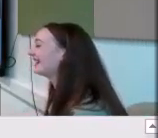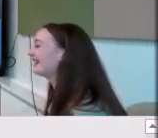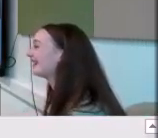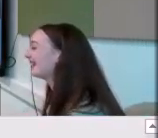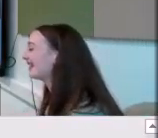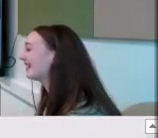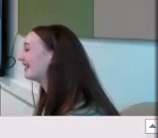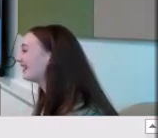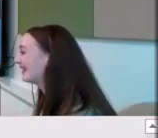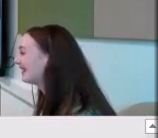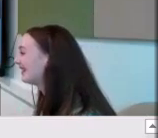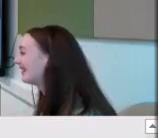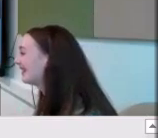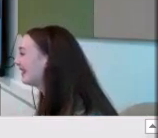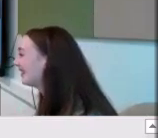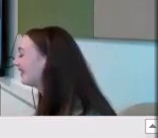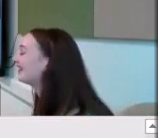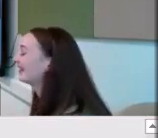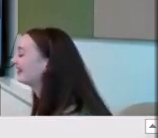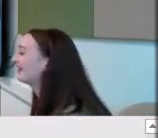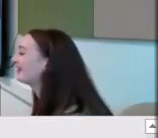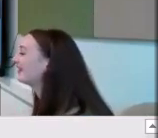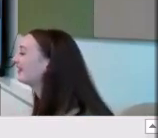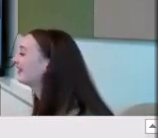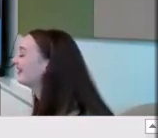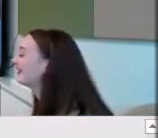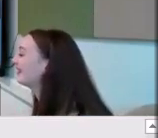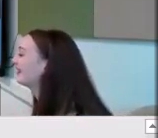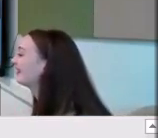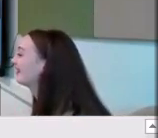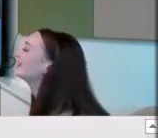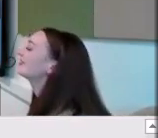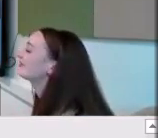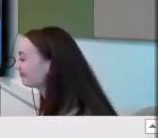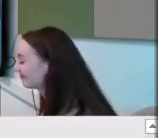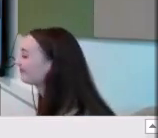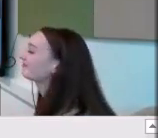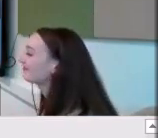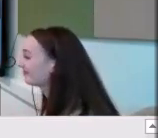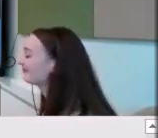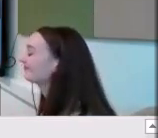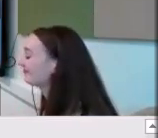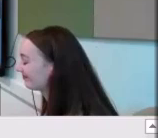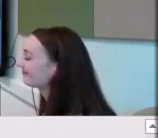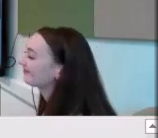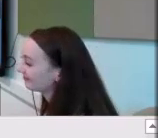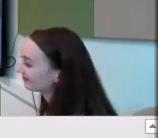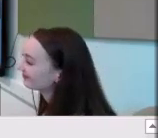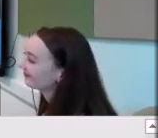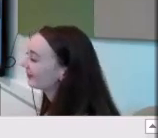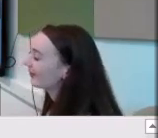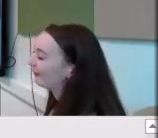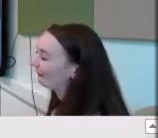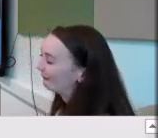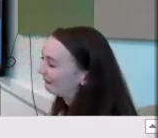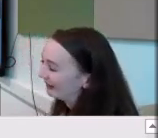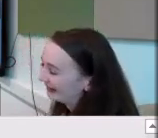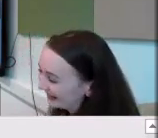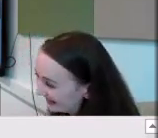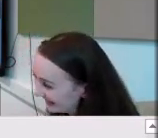been trying to find information to support employees who want to access the Access to Work